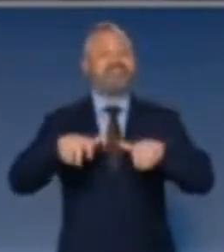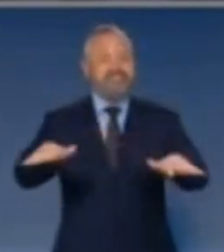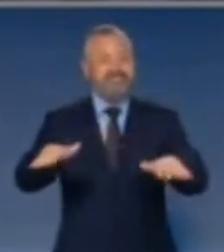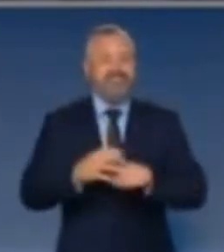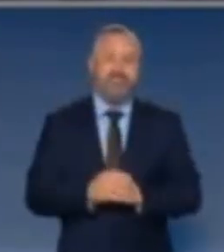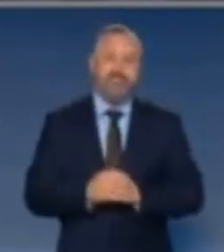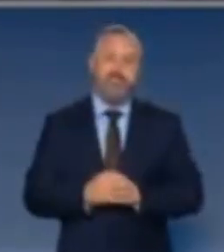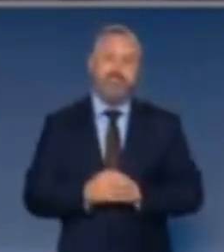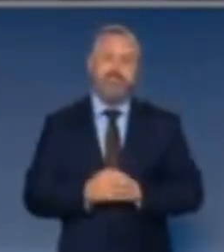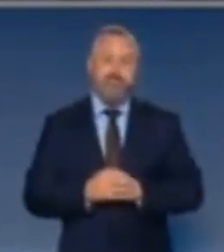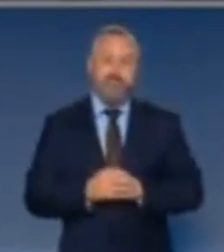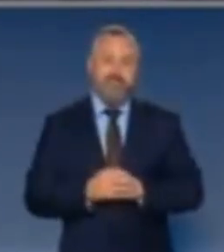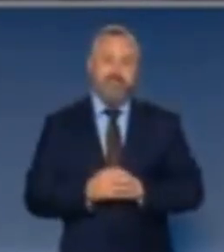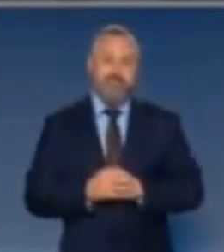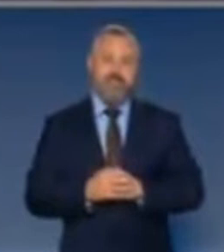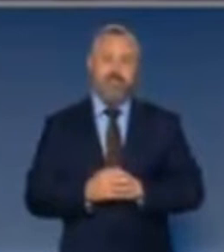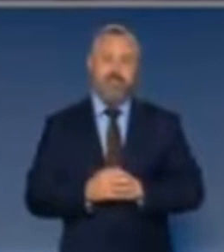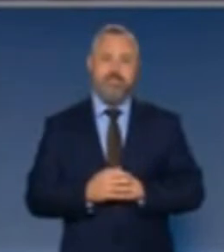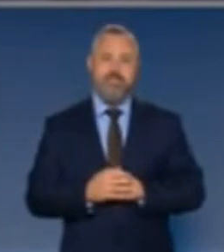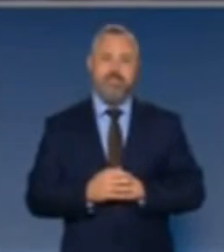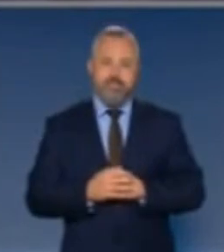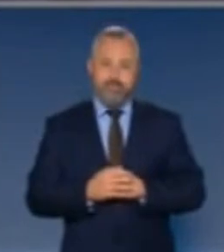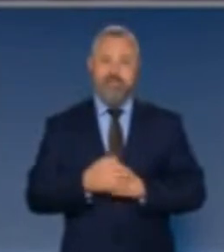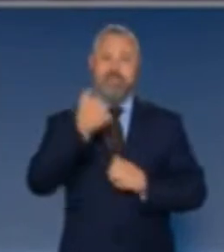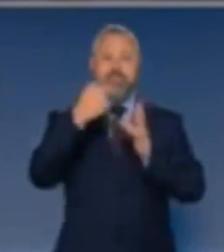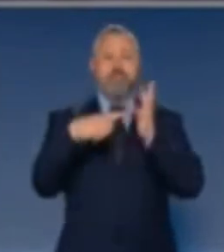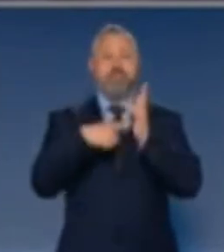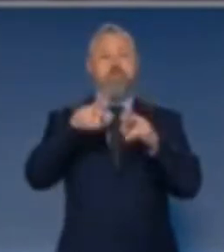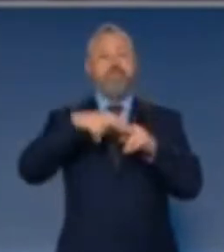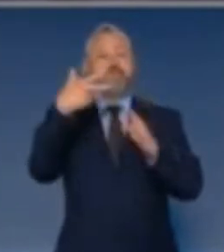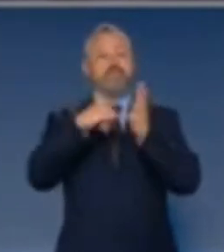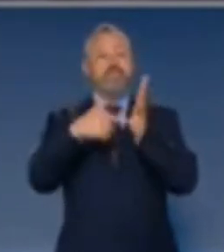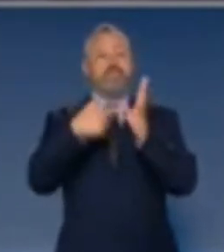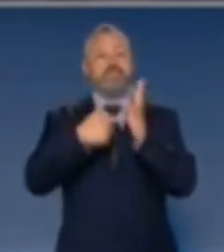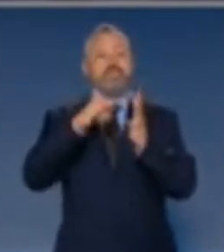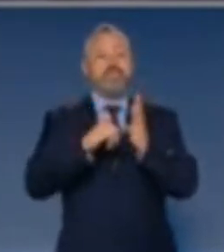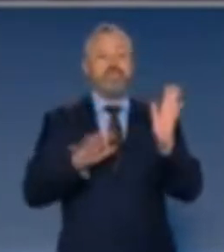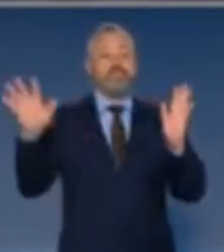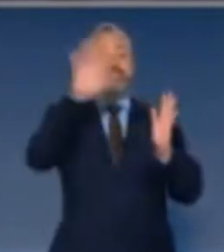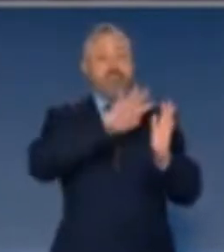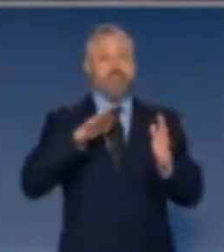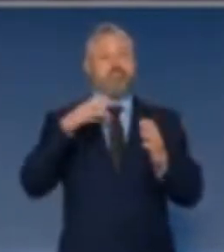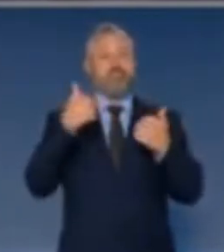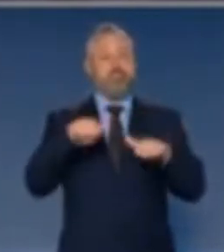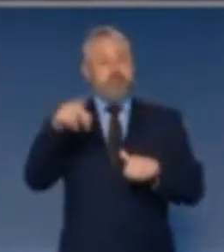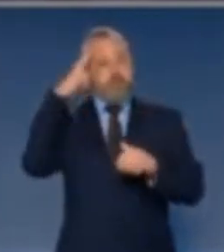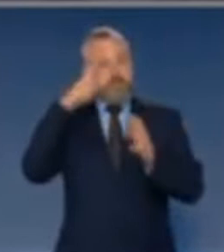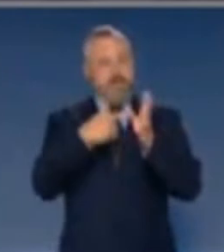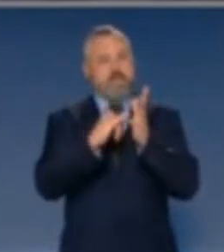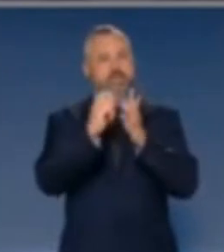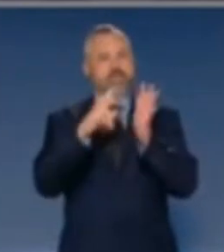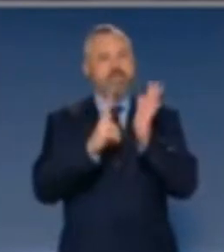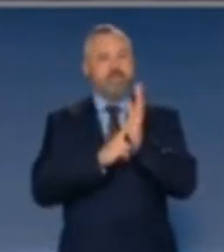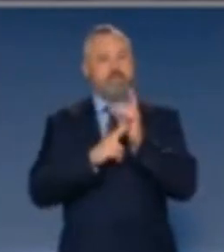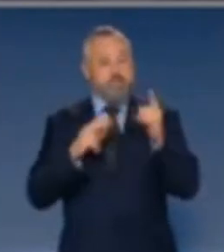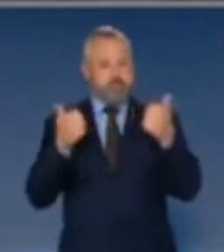eight states and territories, the provider Aspen is meeting all of their deadlines and contracts. There have been some